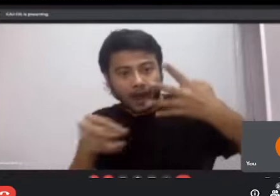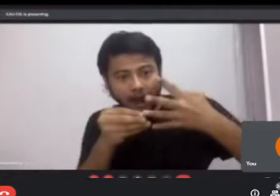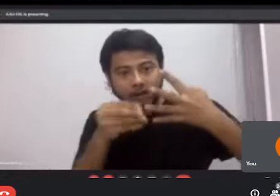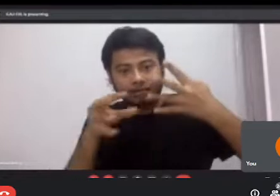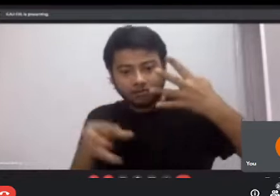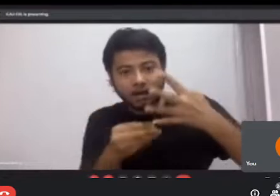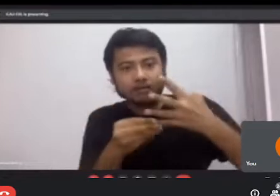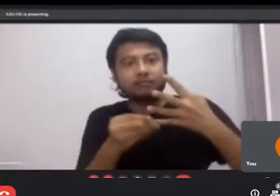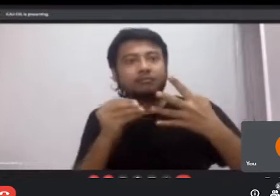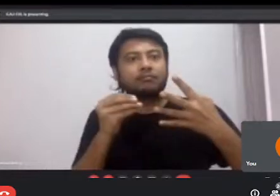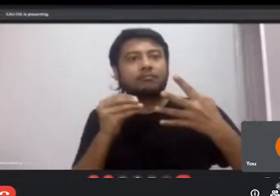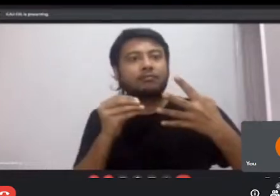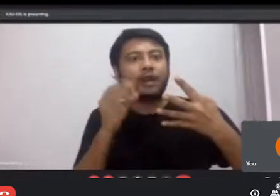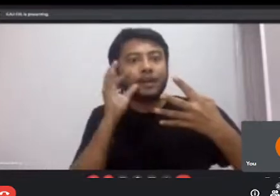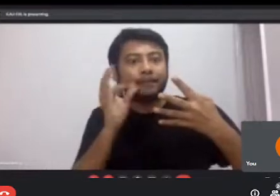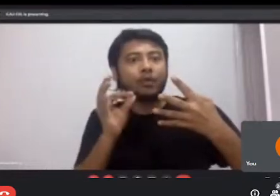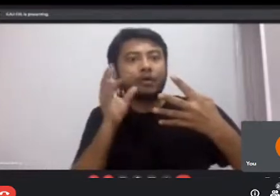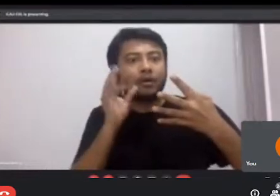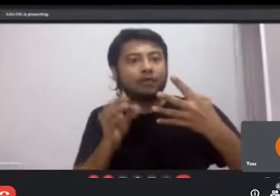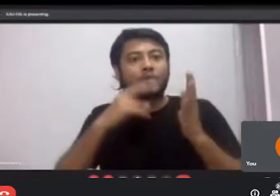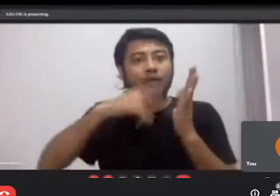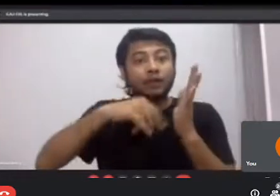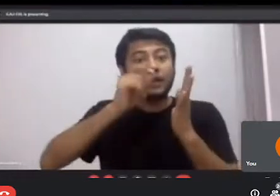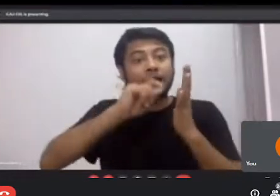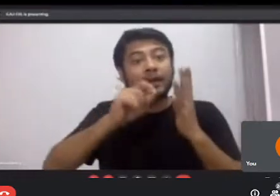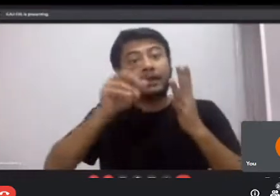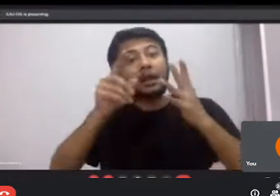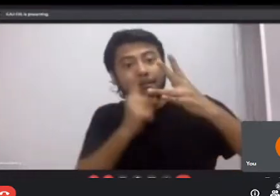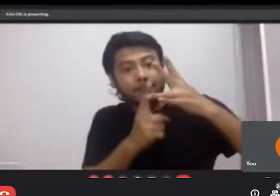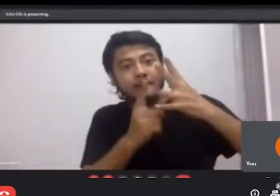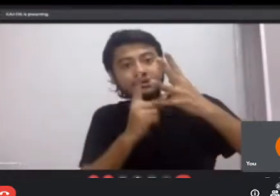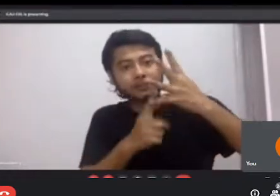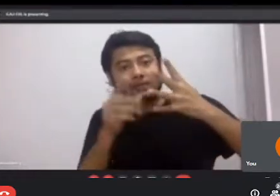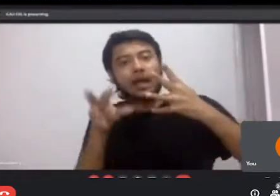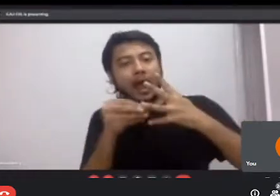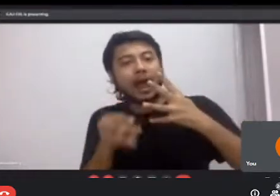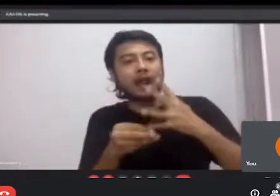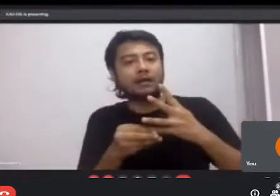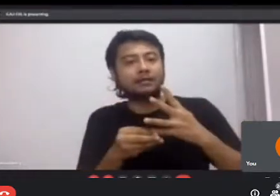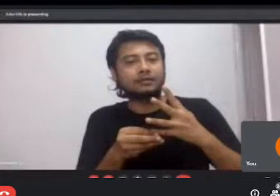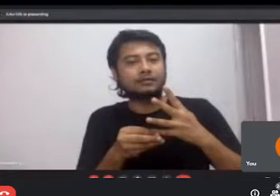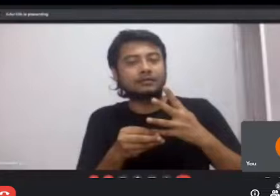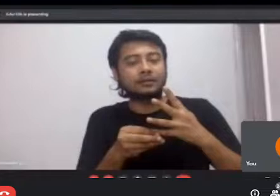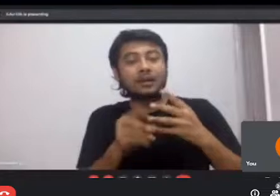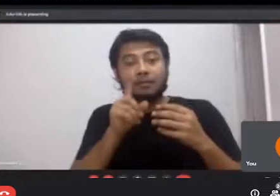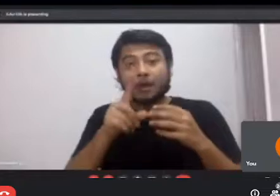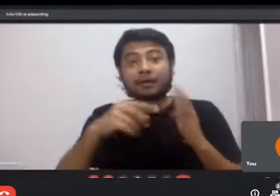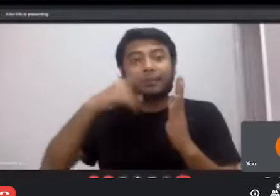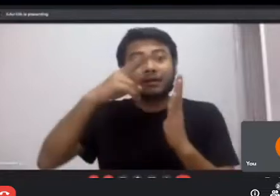concepts, extensions from literacy. But reading and writing is always central.